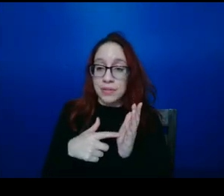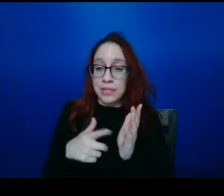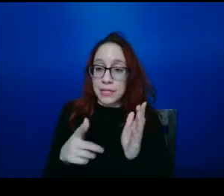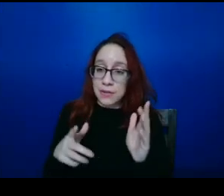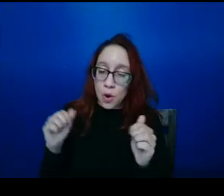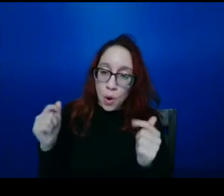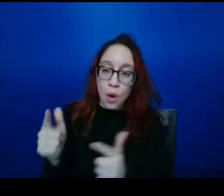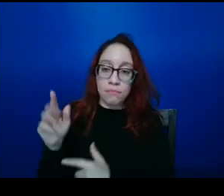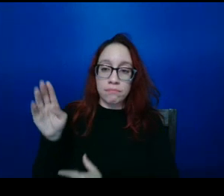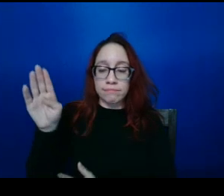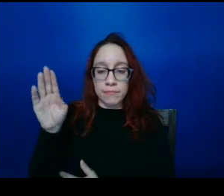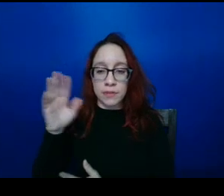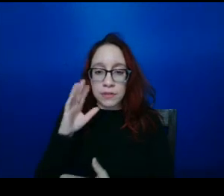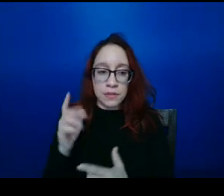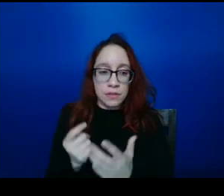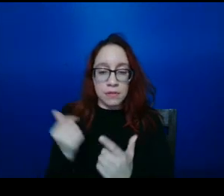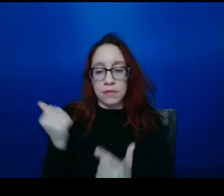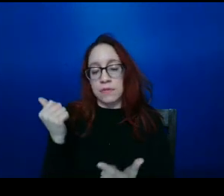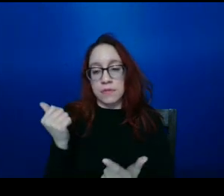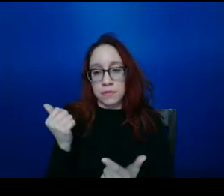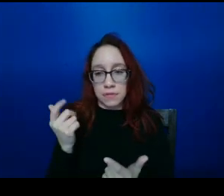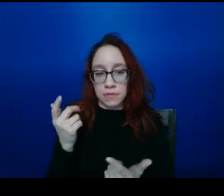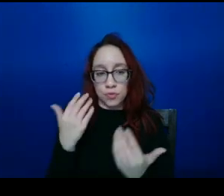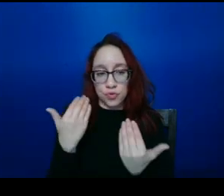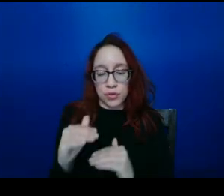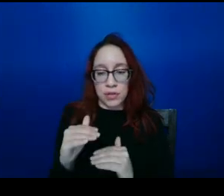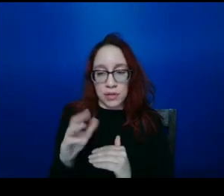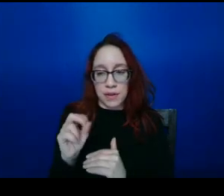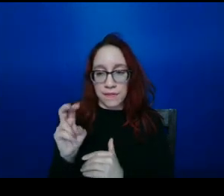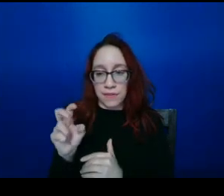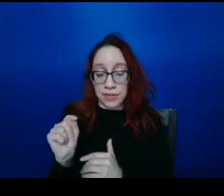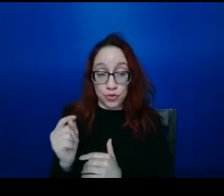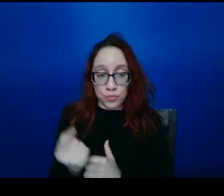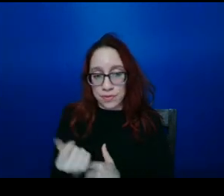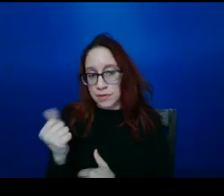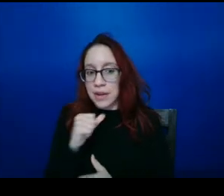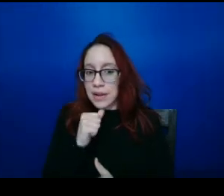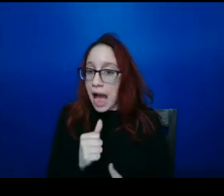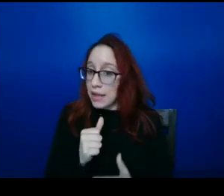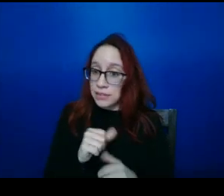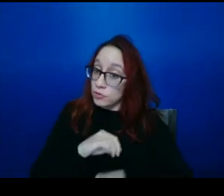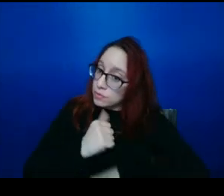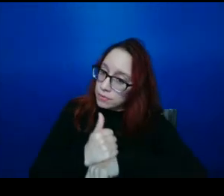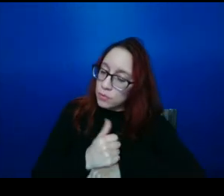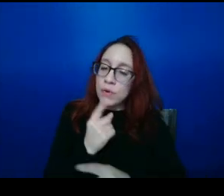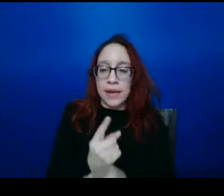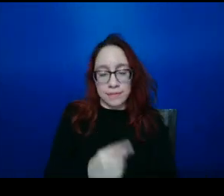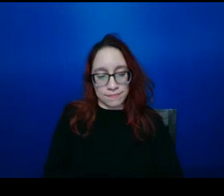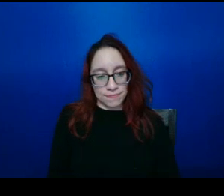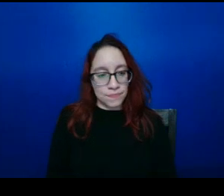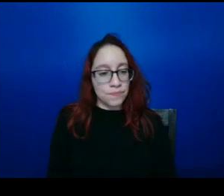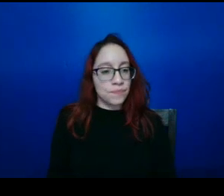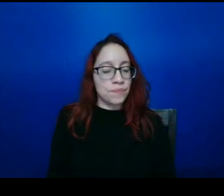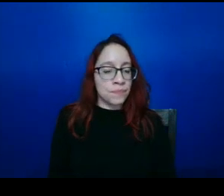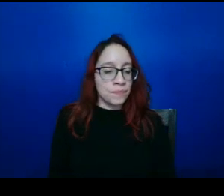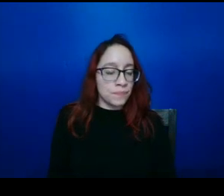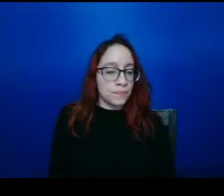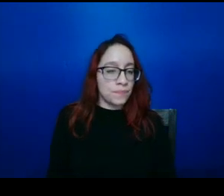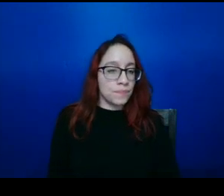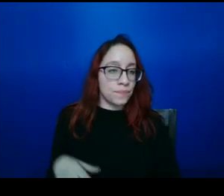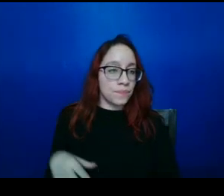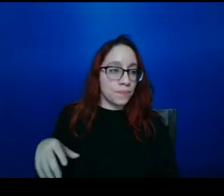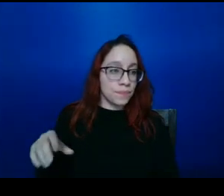city commission to rescind this restrictive covenant. To rescind, but not to enact. That's correct. All right. Commissioner